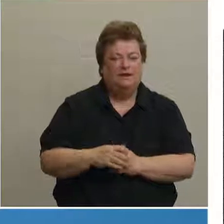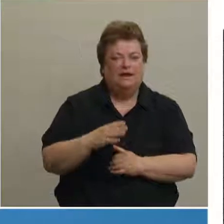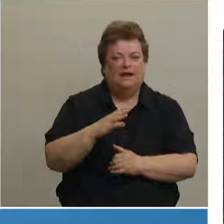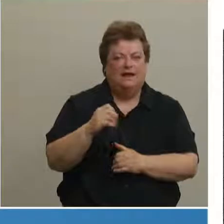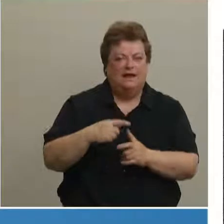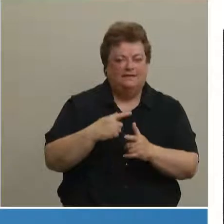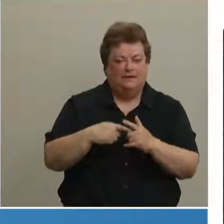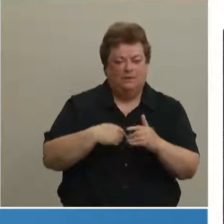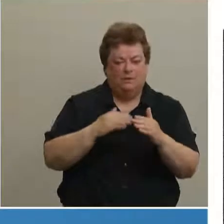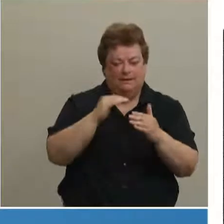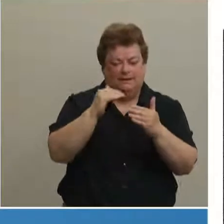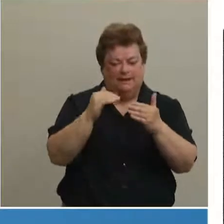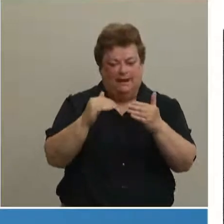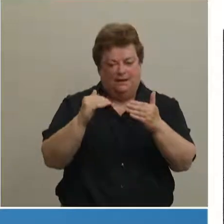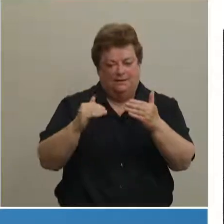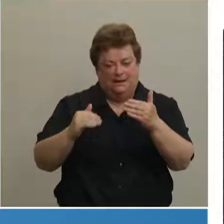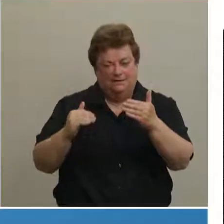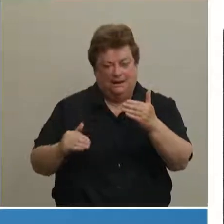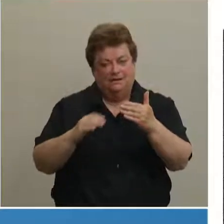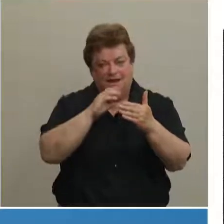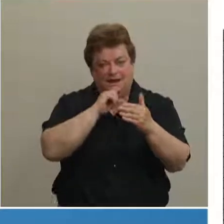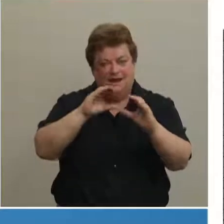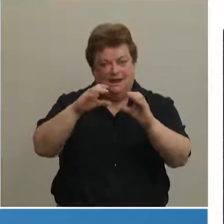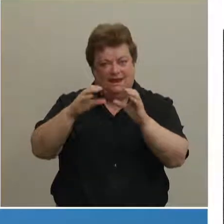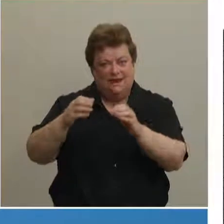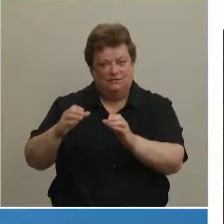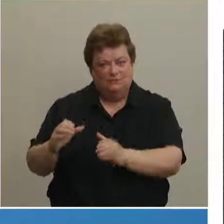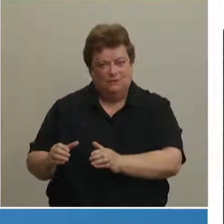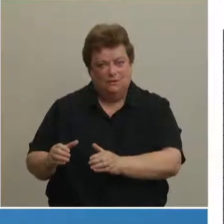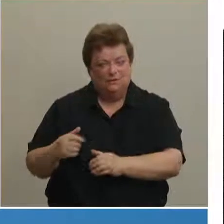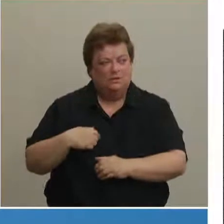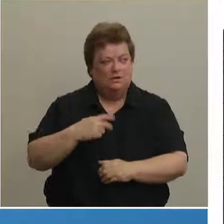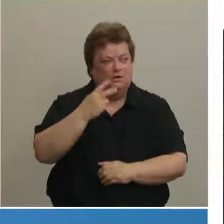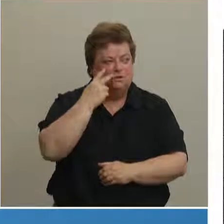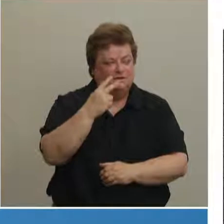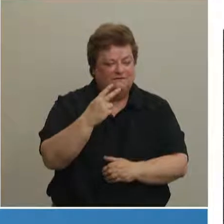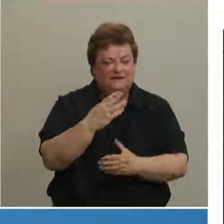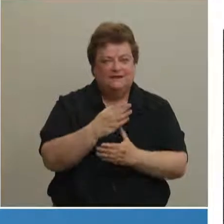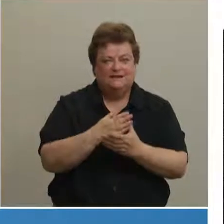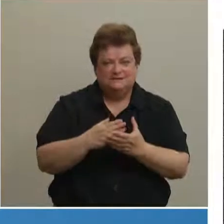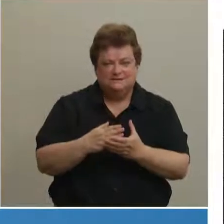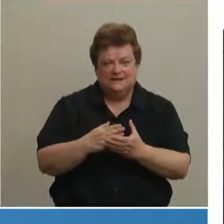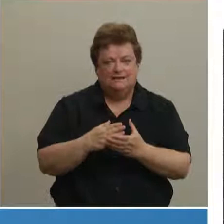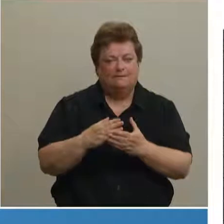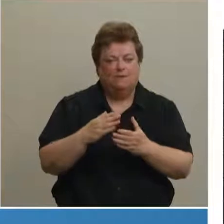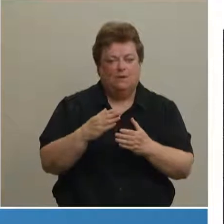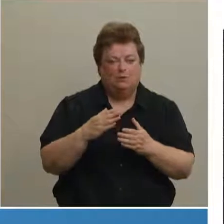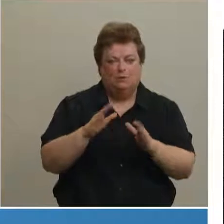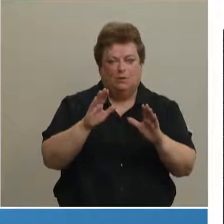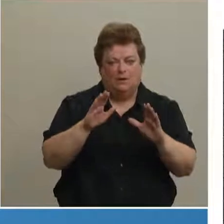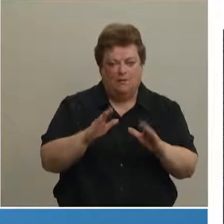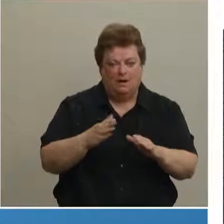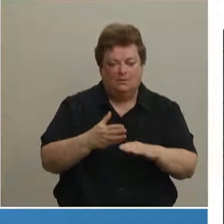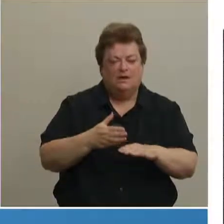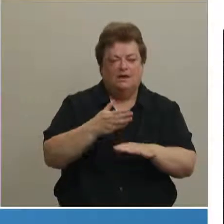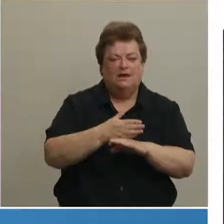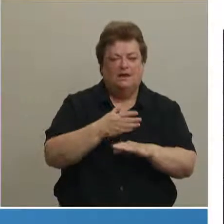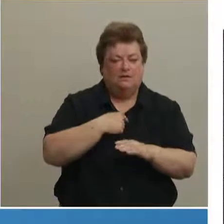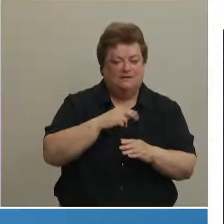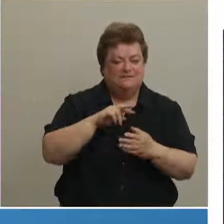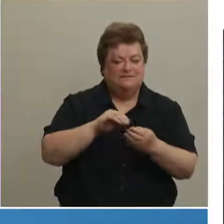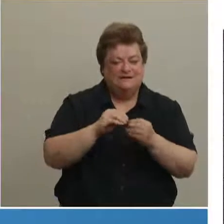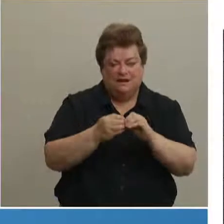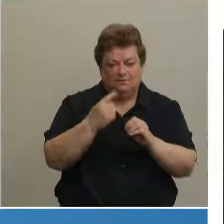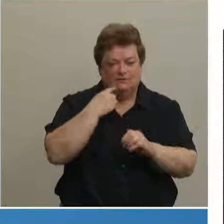going down the age groups each week. We have seen some remarkable turnaround in cases and hospitalizations in each